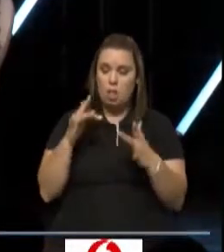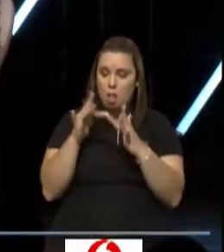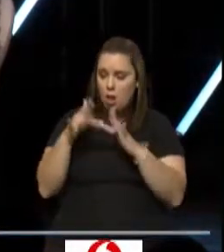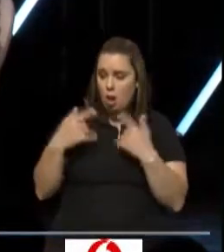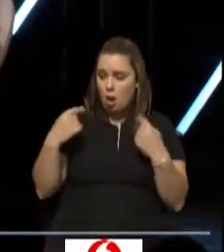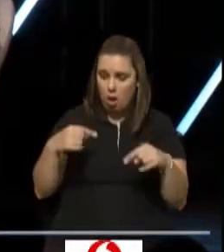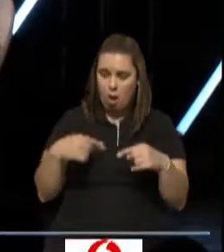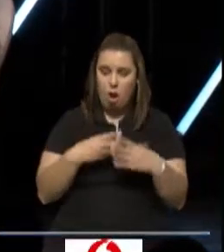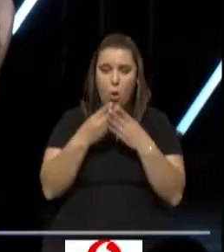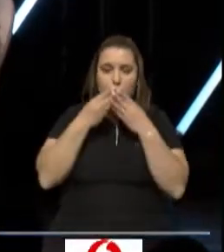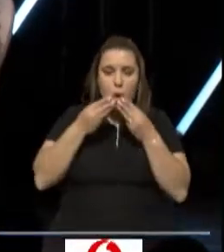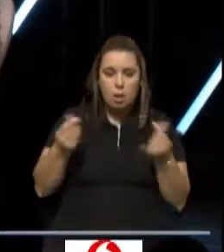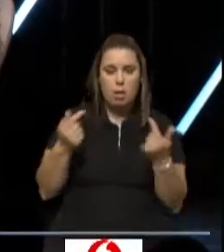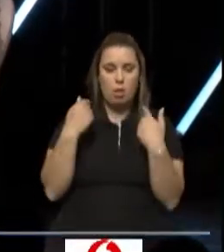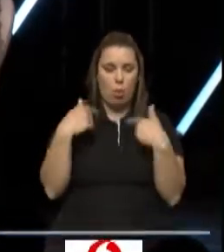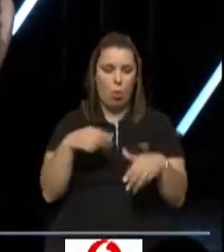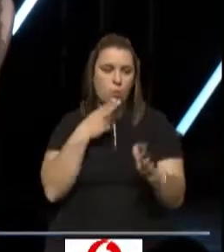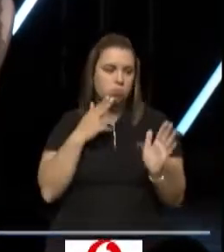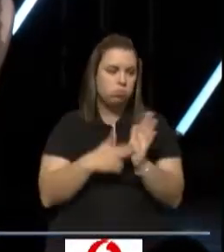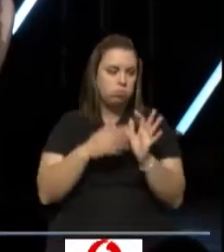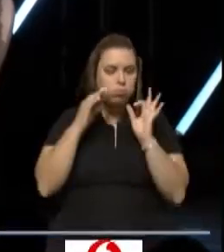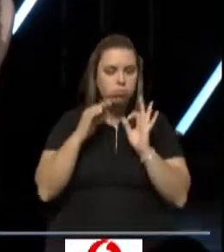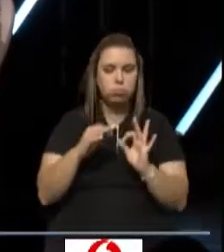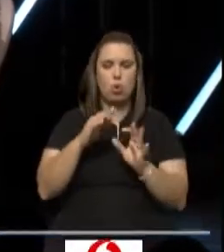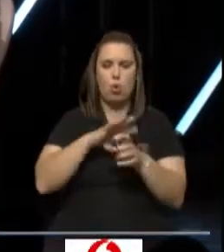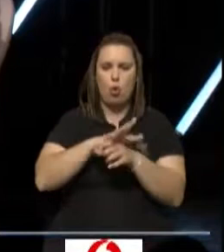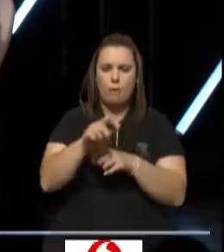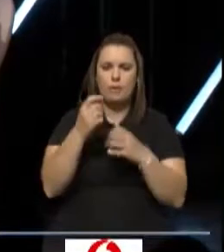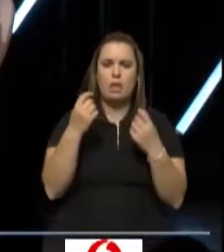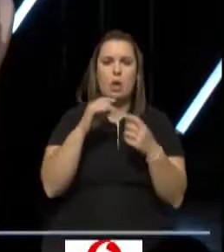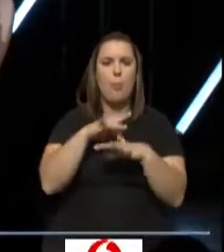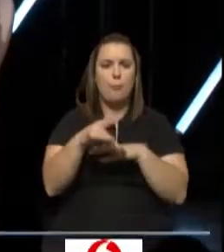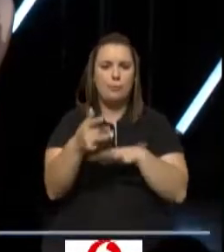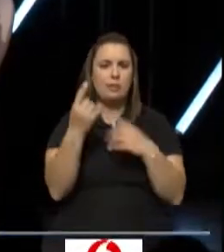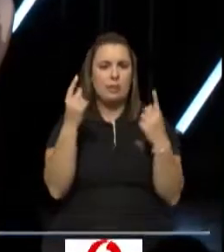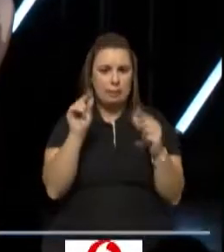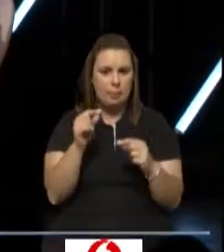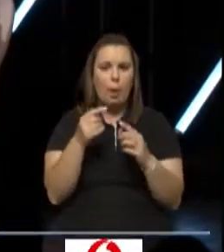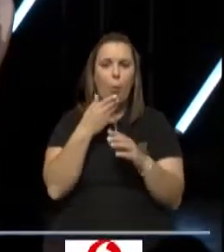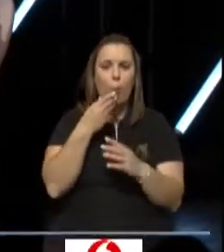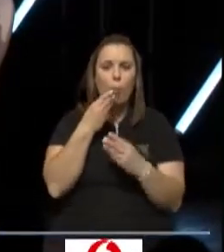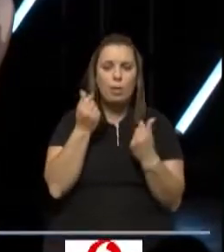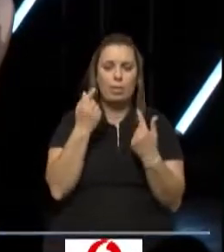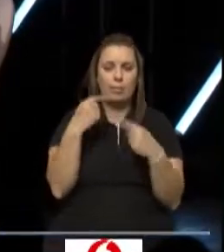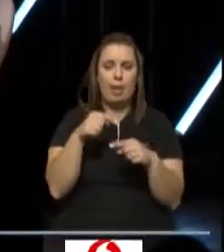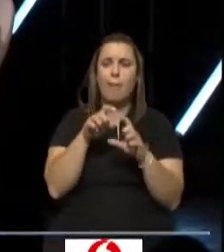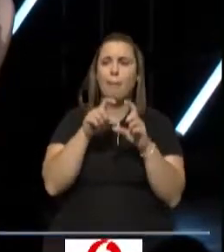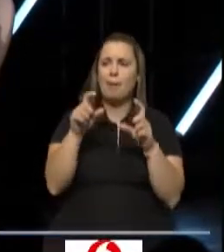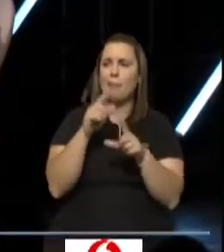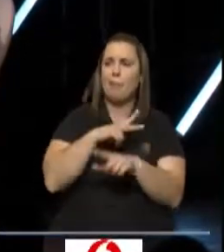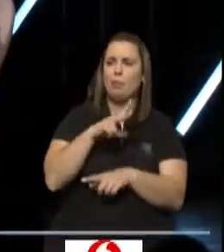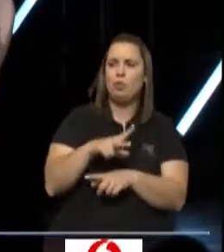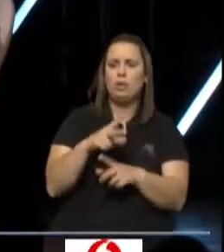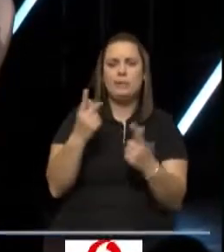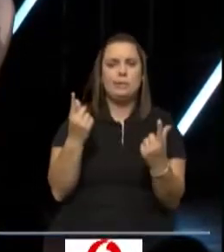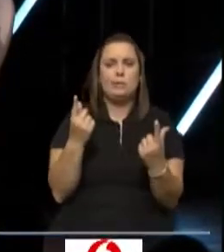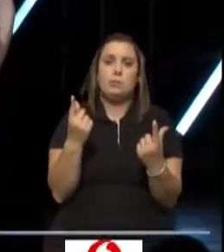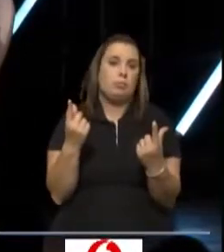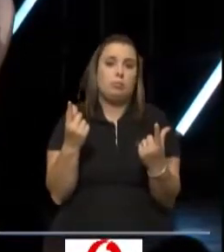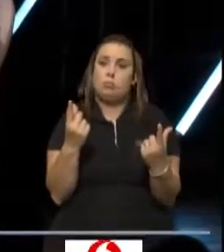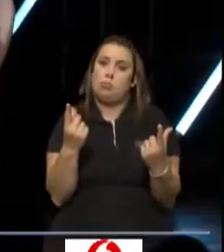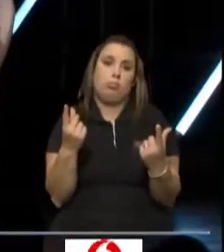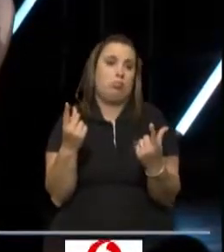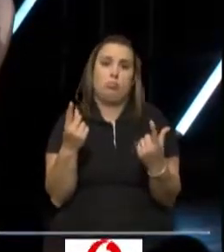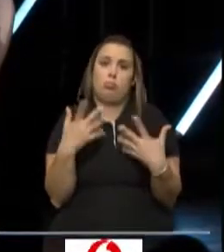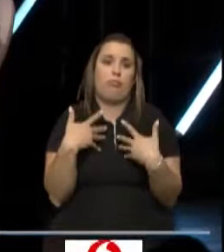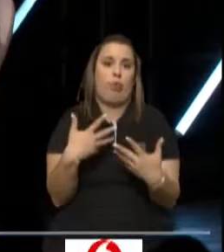have the connectivity that we have, the quality that has been proven through COVID, and the professionals they have, the